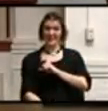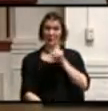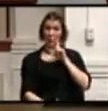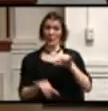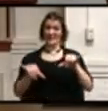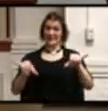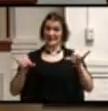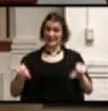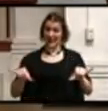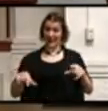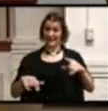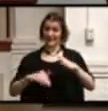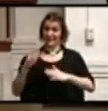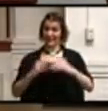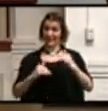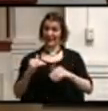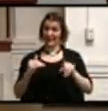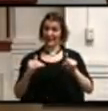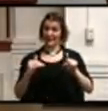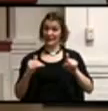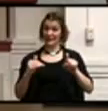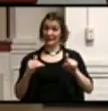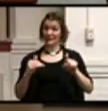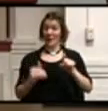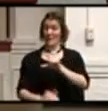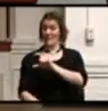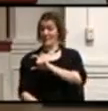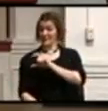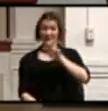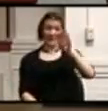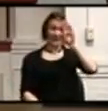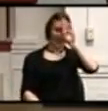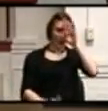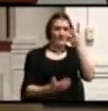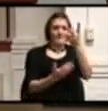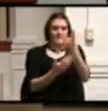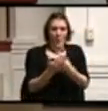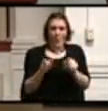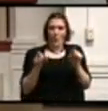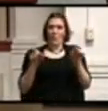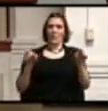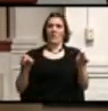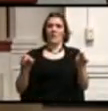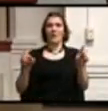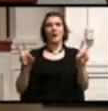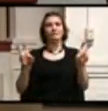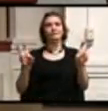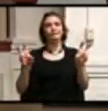Hall, because the police and fire both are considered